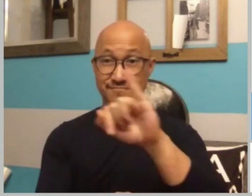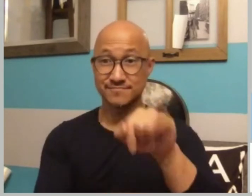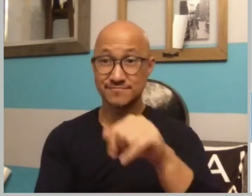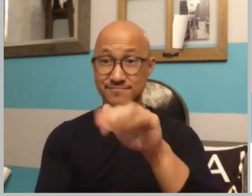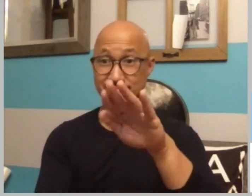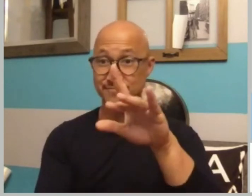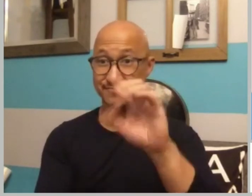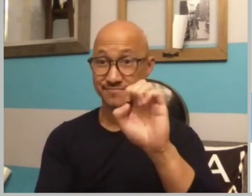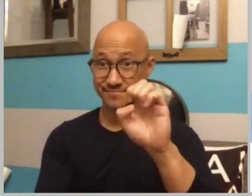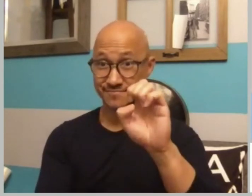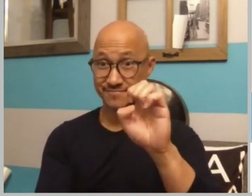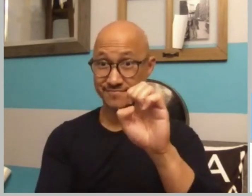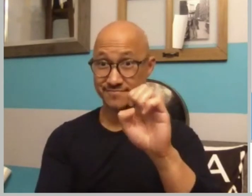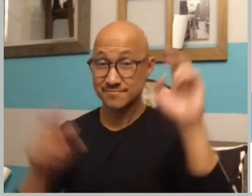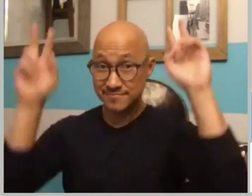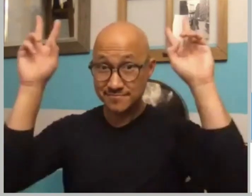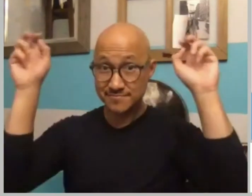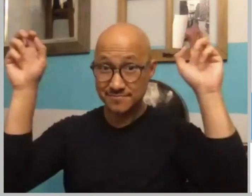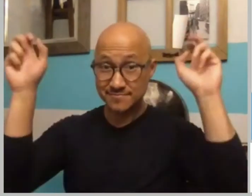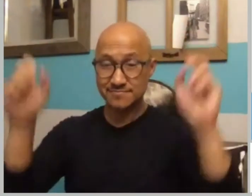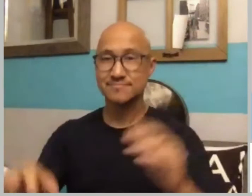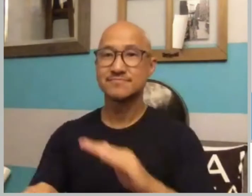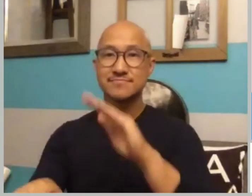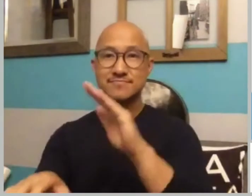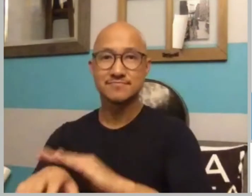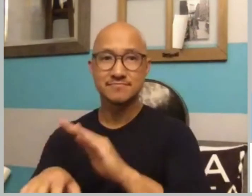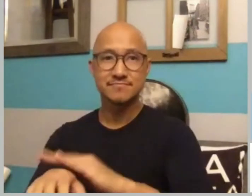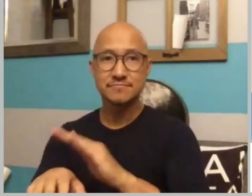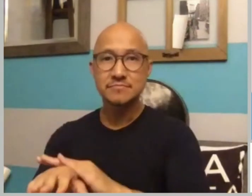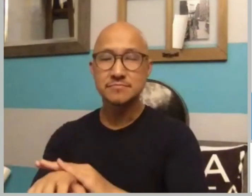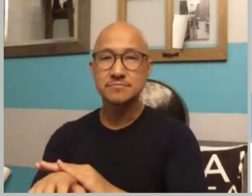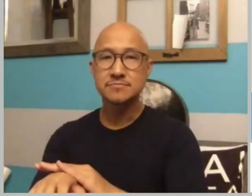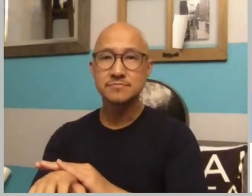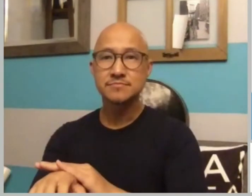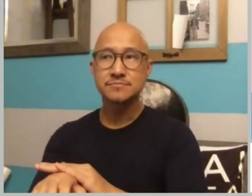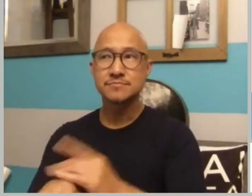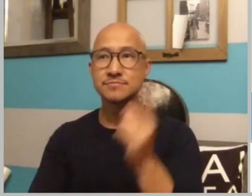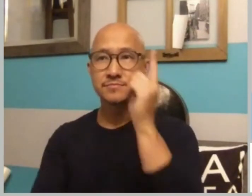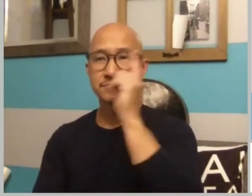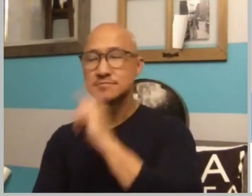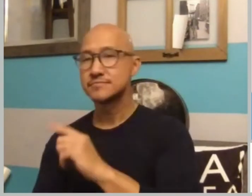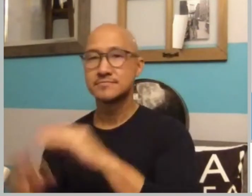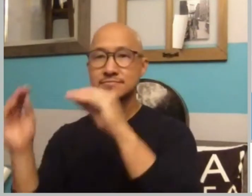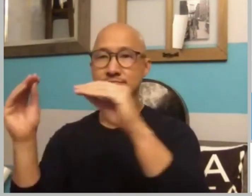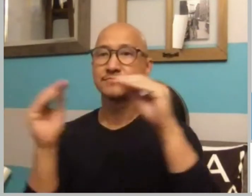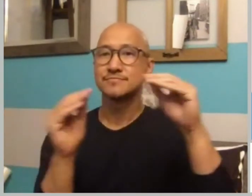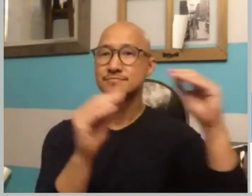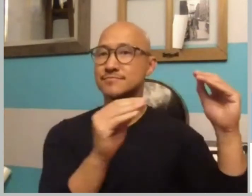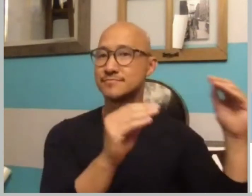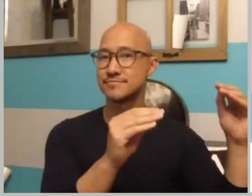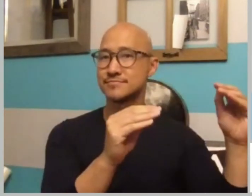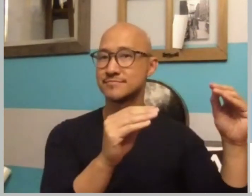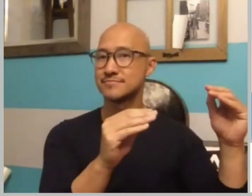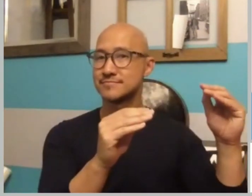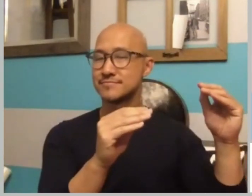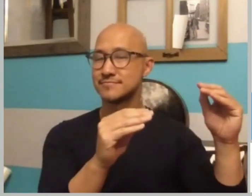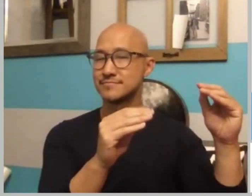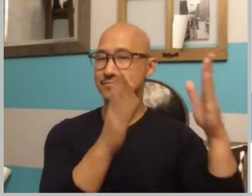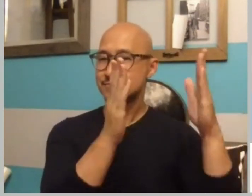to warn you against the rise of false prophets,